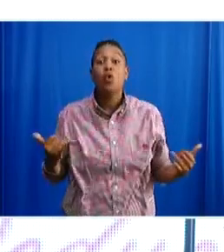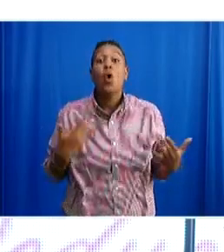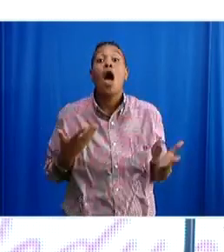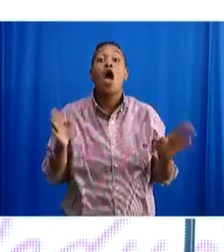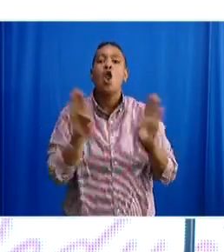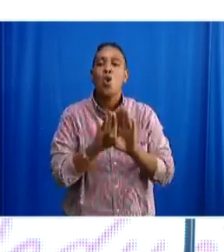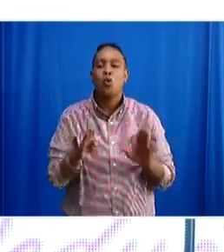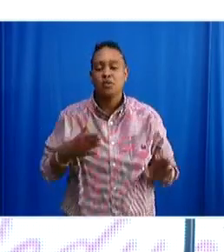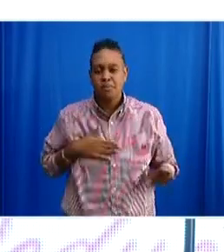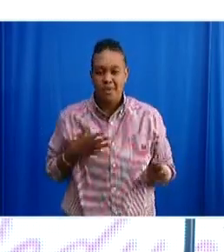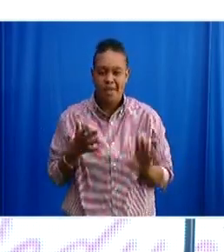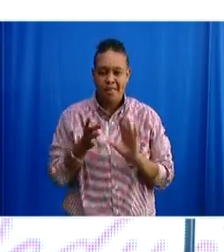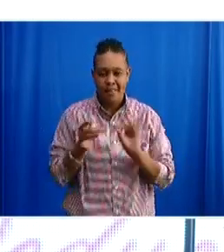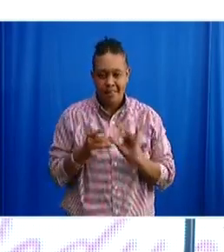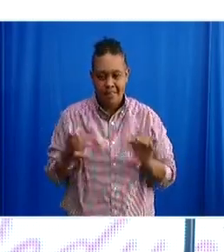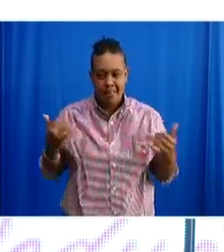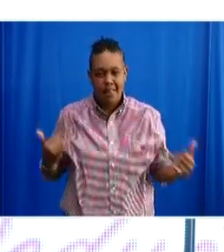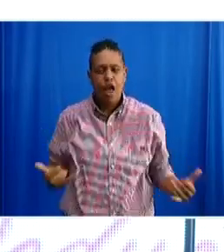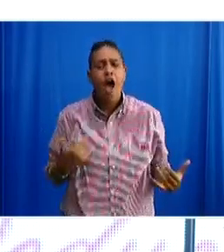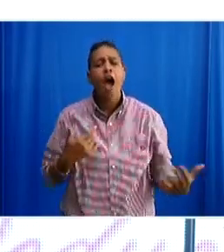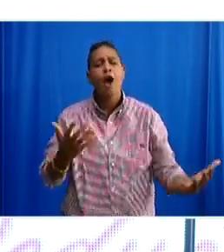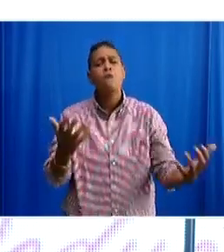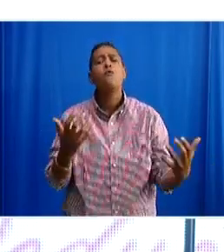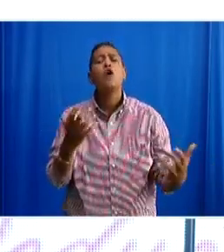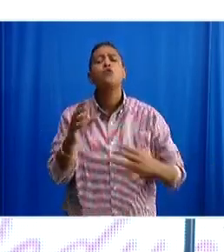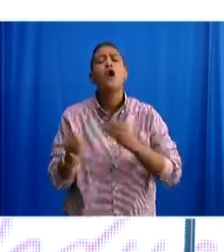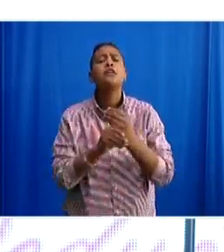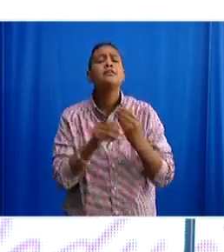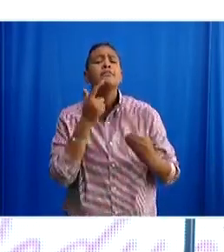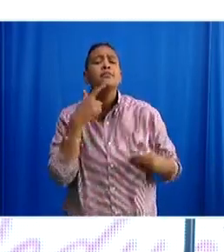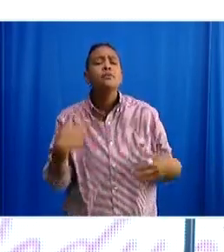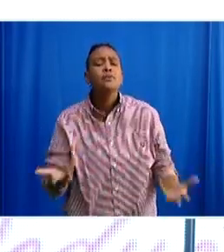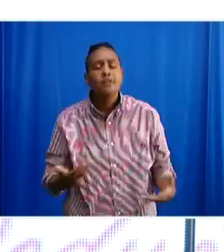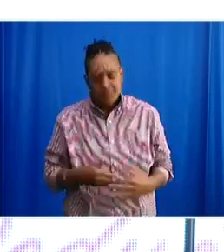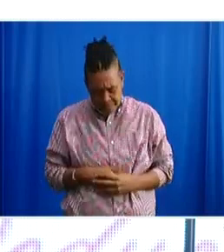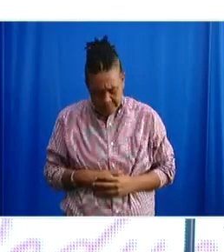now, I would like to also,